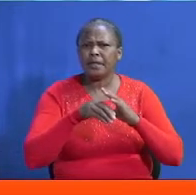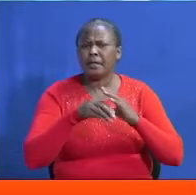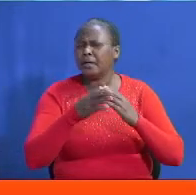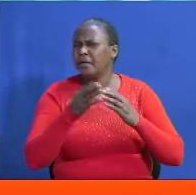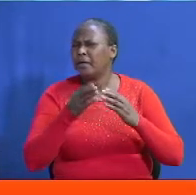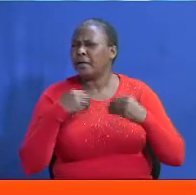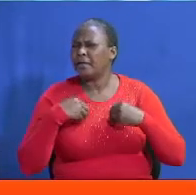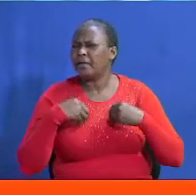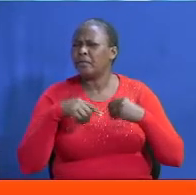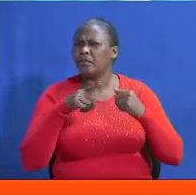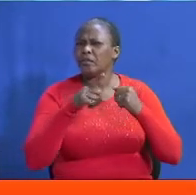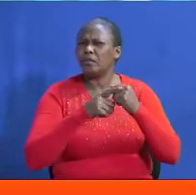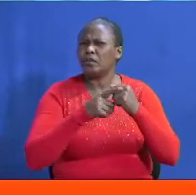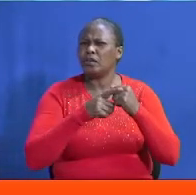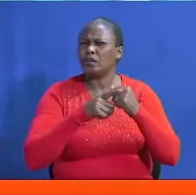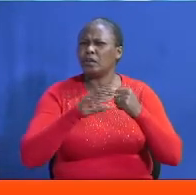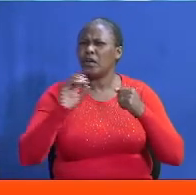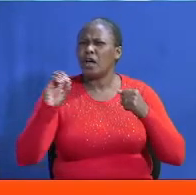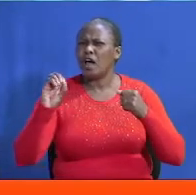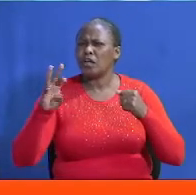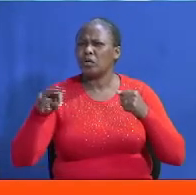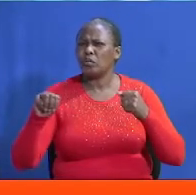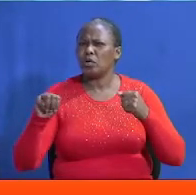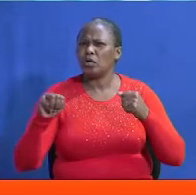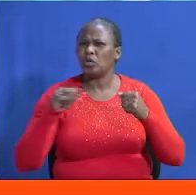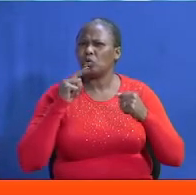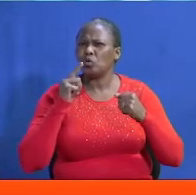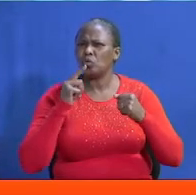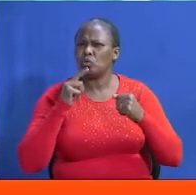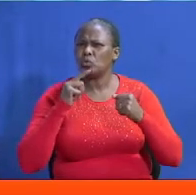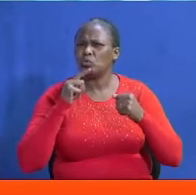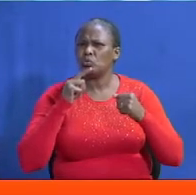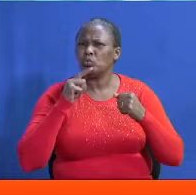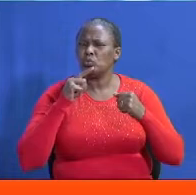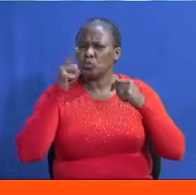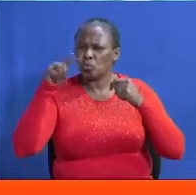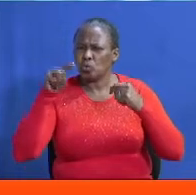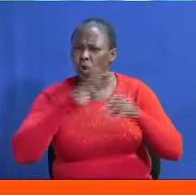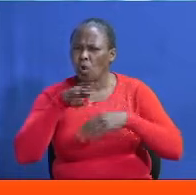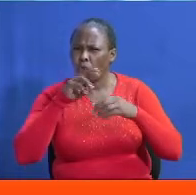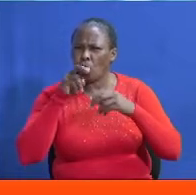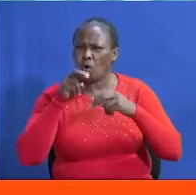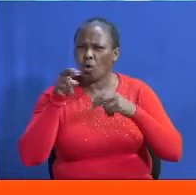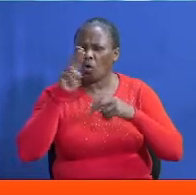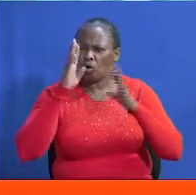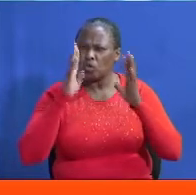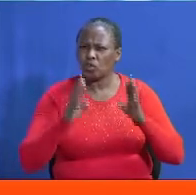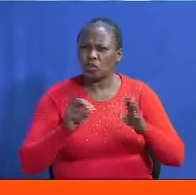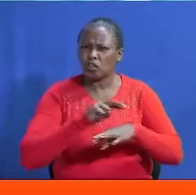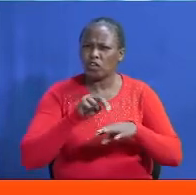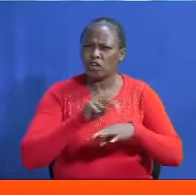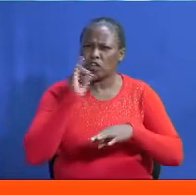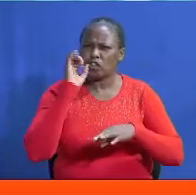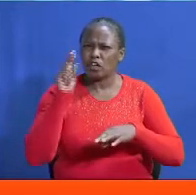600 million to verify these users and the national ID number and if it is